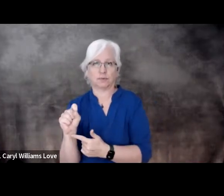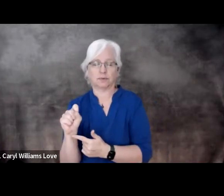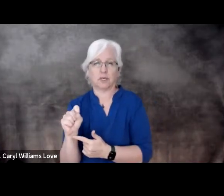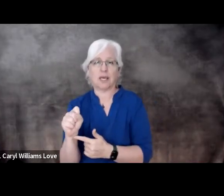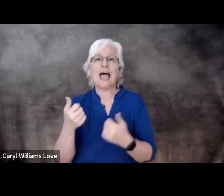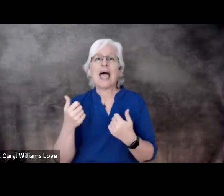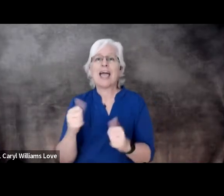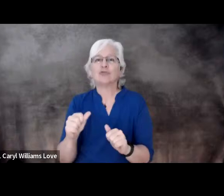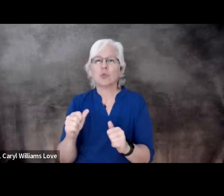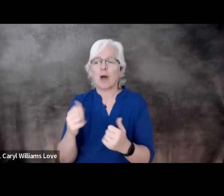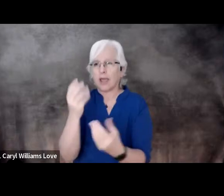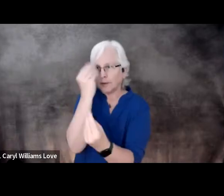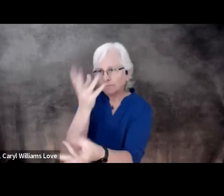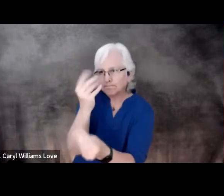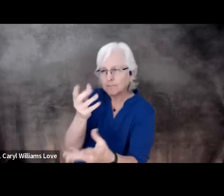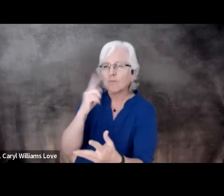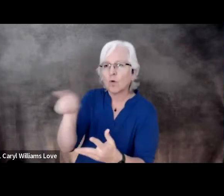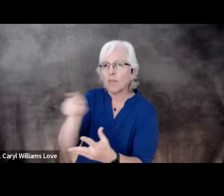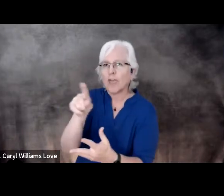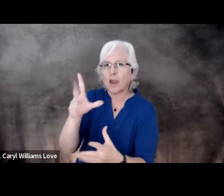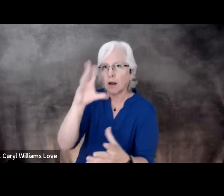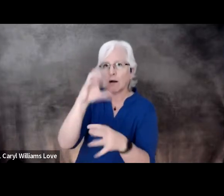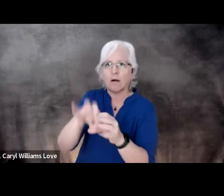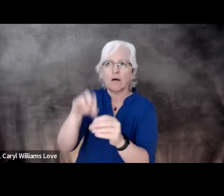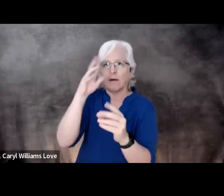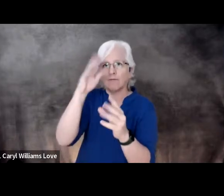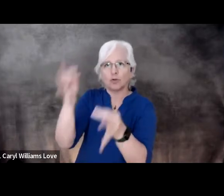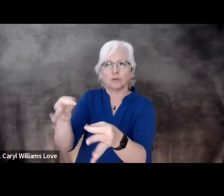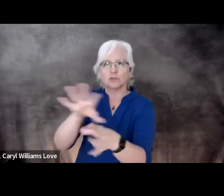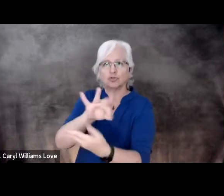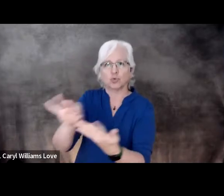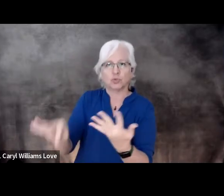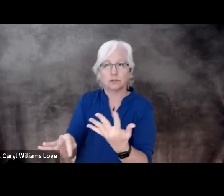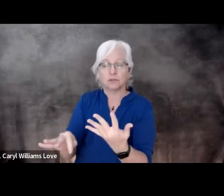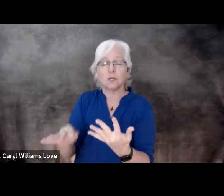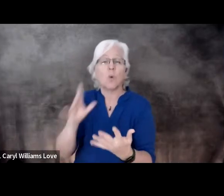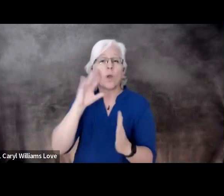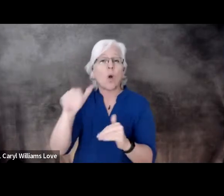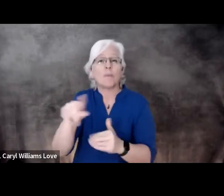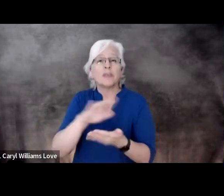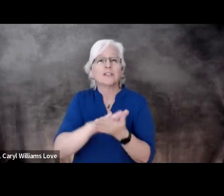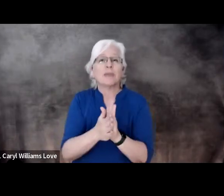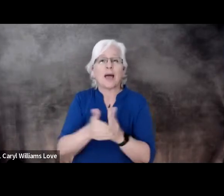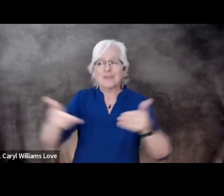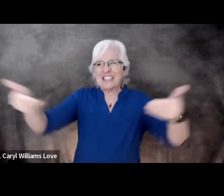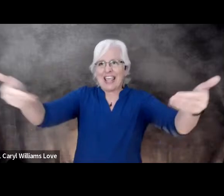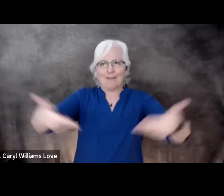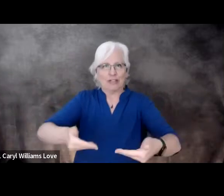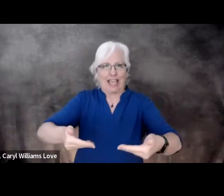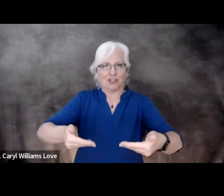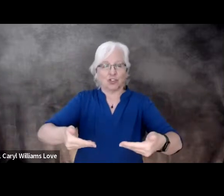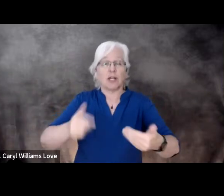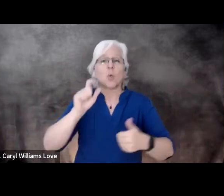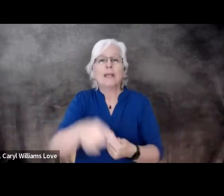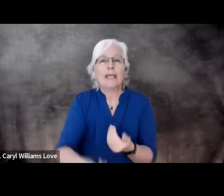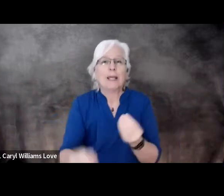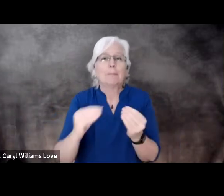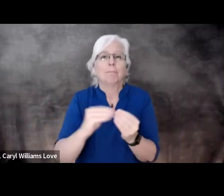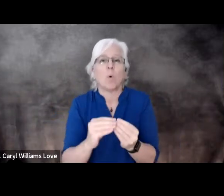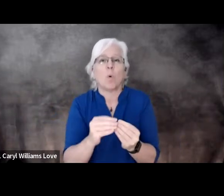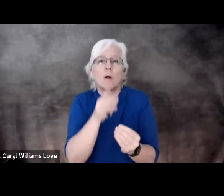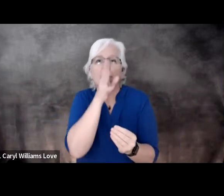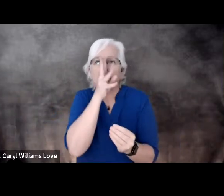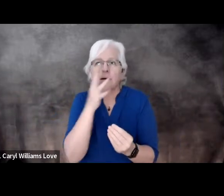informed choices about how they do so. We hope it serves as an invitation in. We need more voices in these